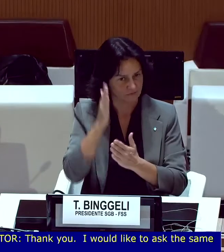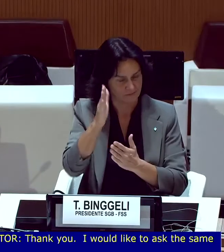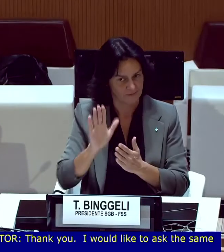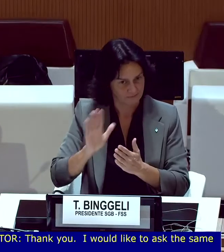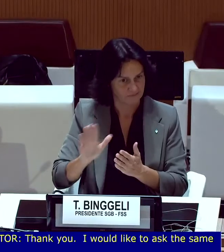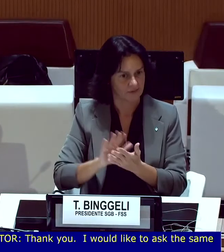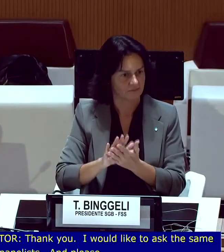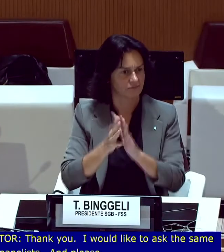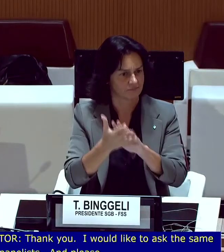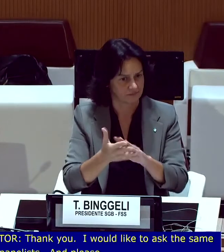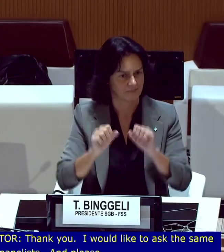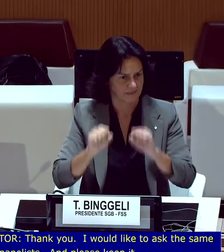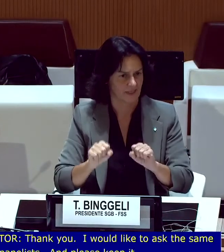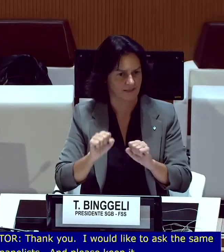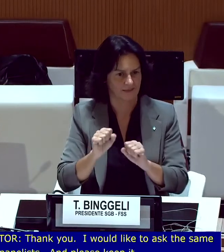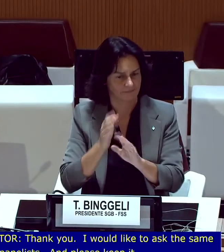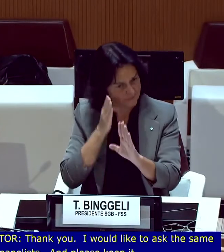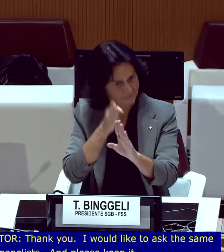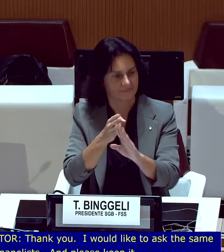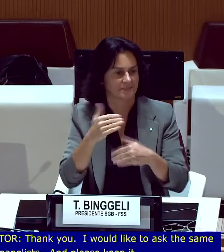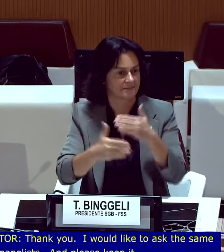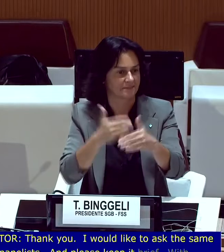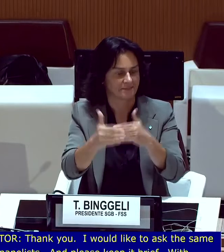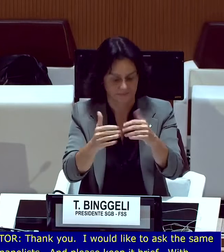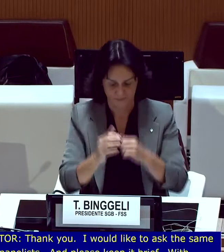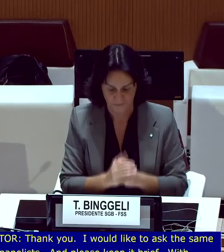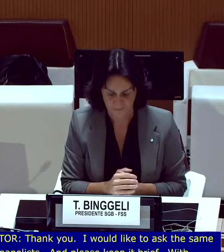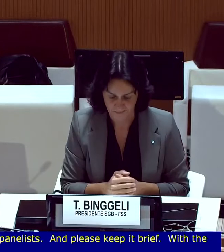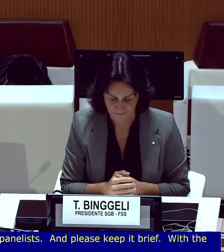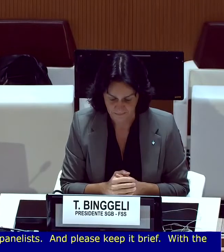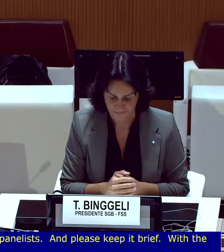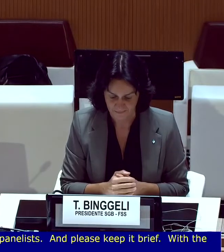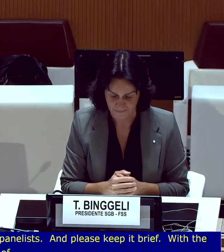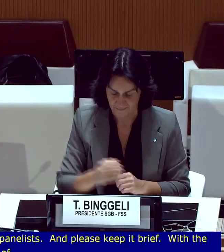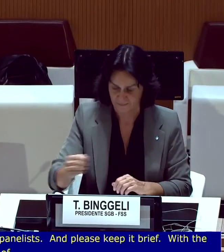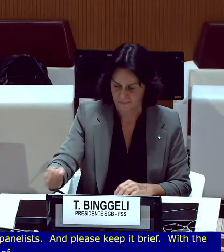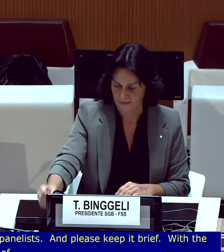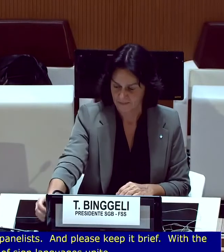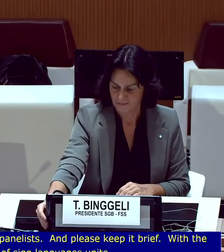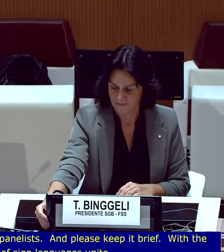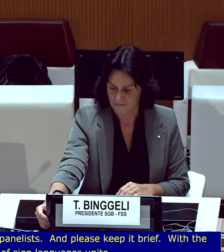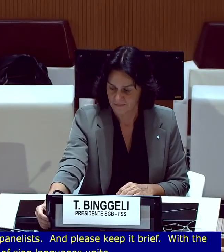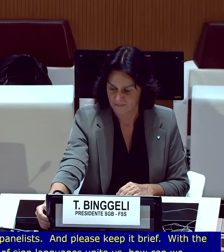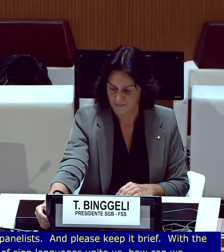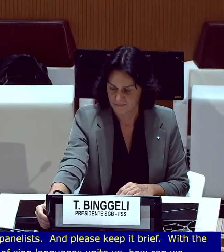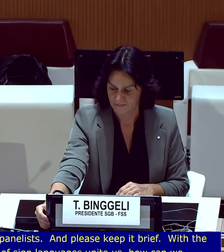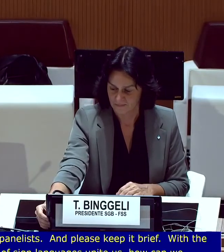the theme in mind of Sign Languages Unite Us, how can we make that a practical, tangible